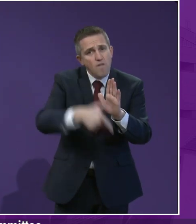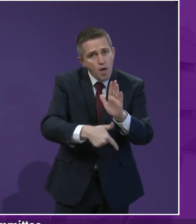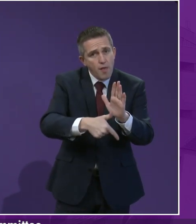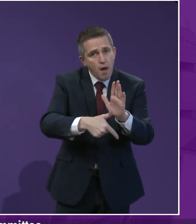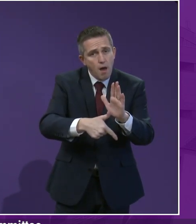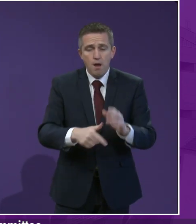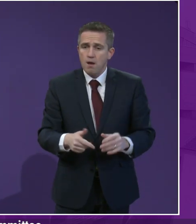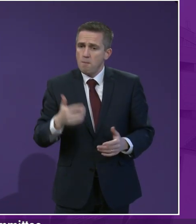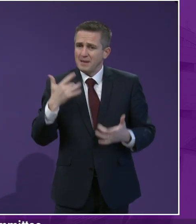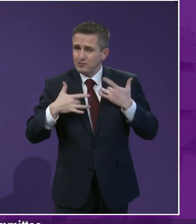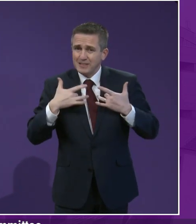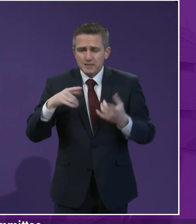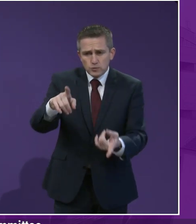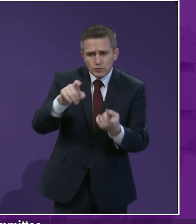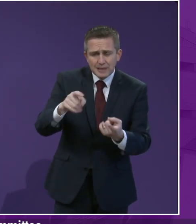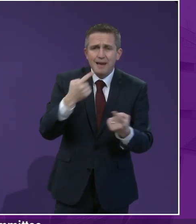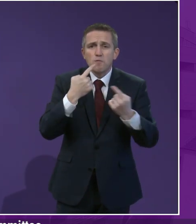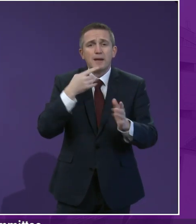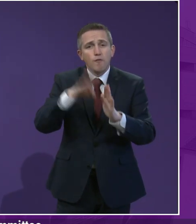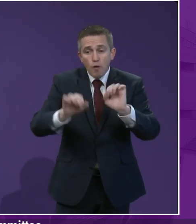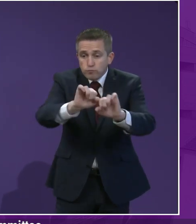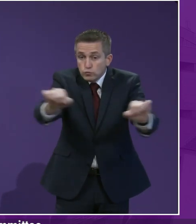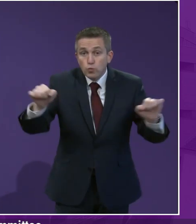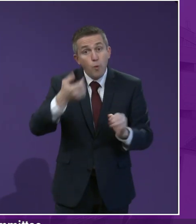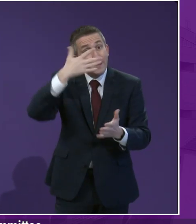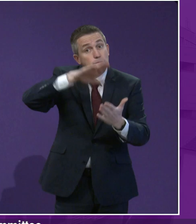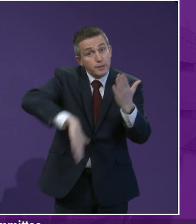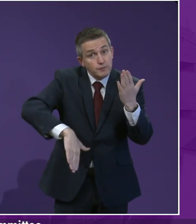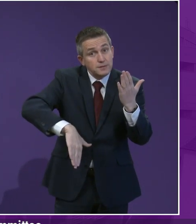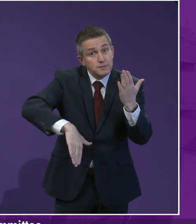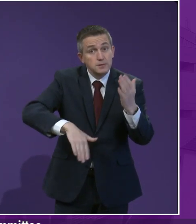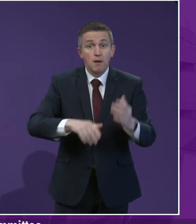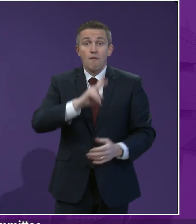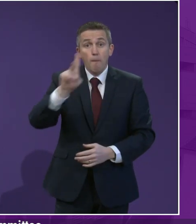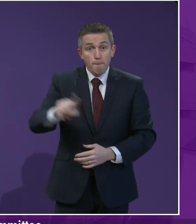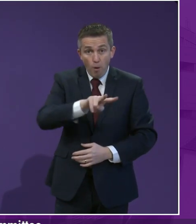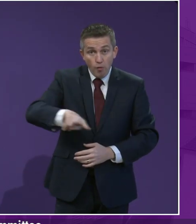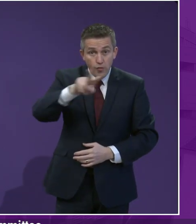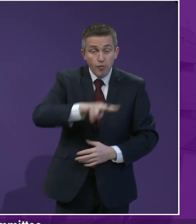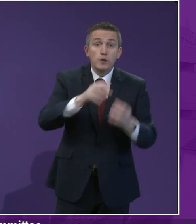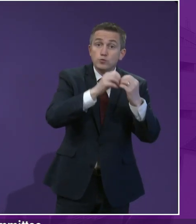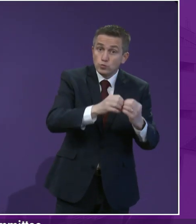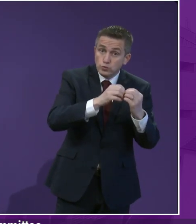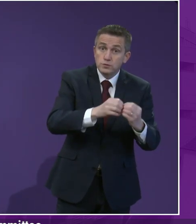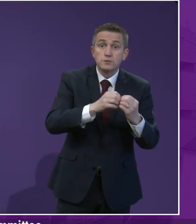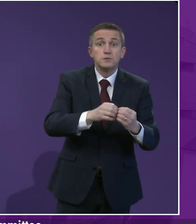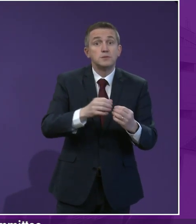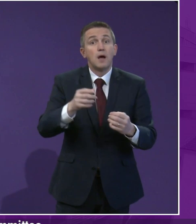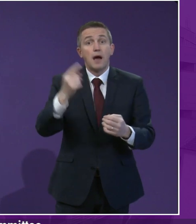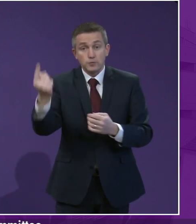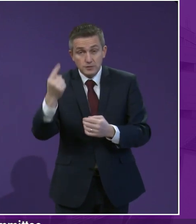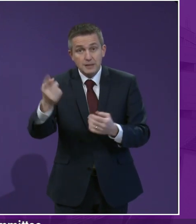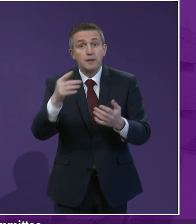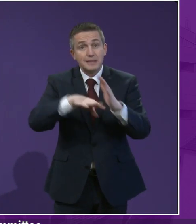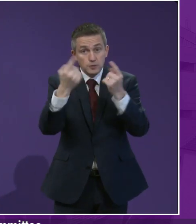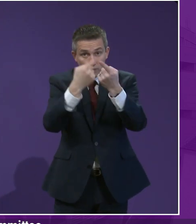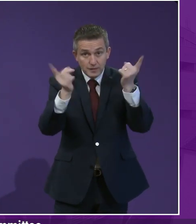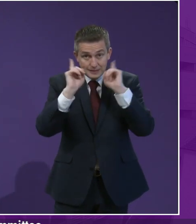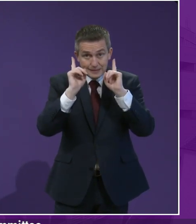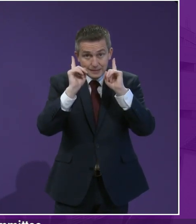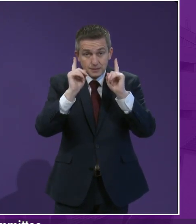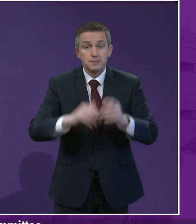from the evidence that many of you had sent us that there was some aspects of the policy that you would want to